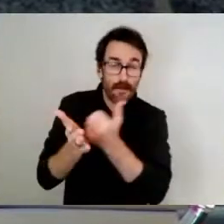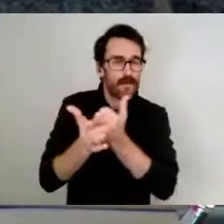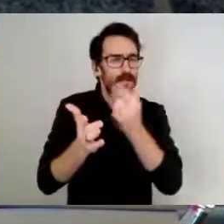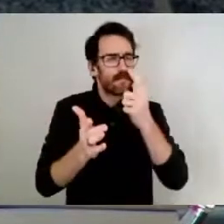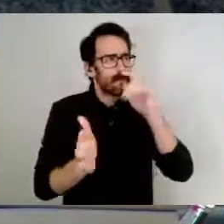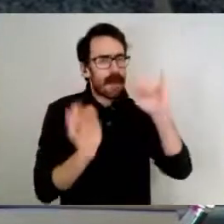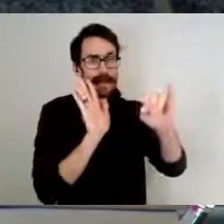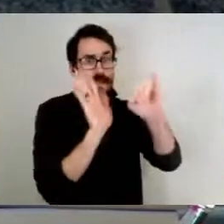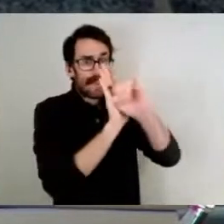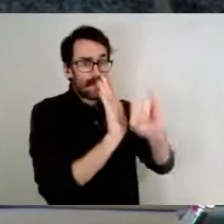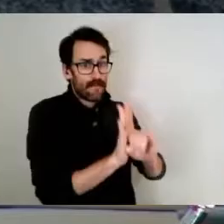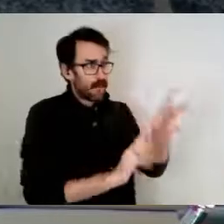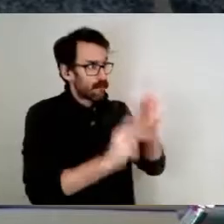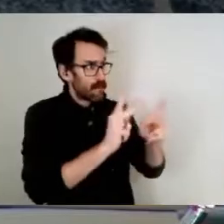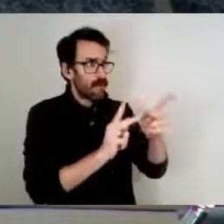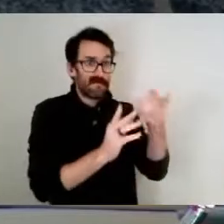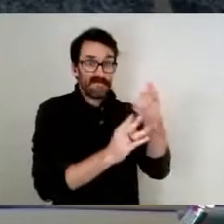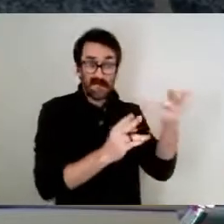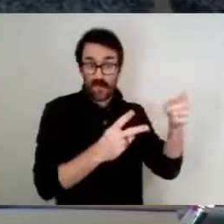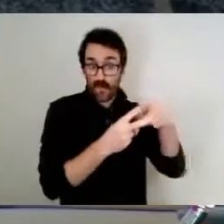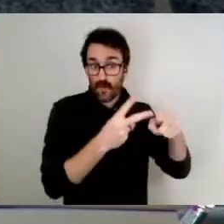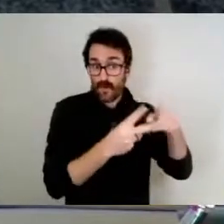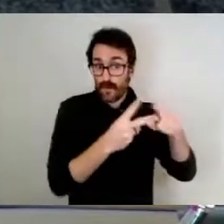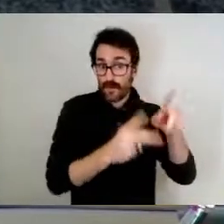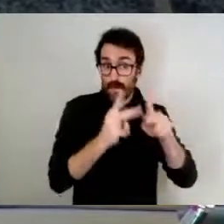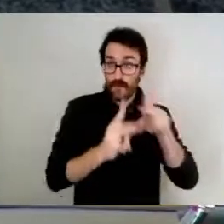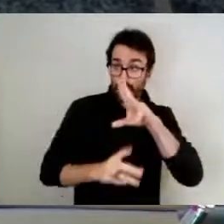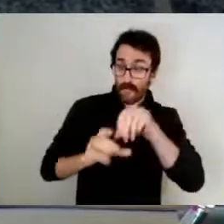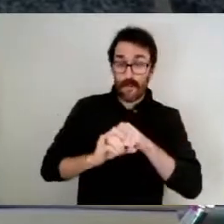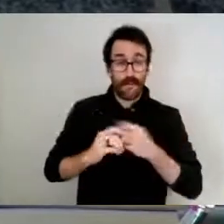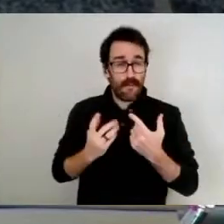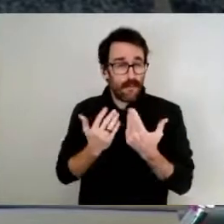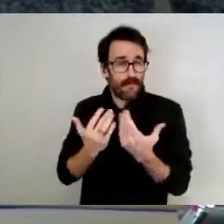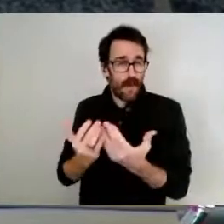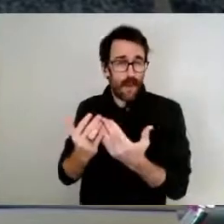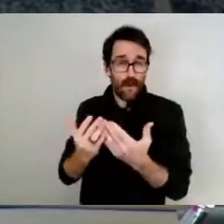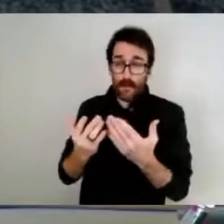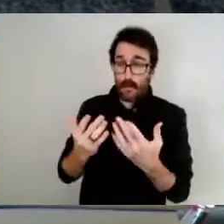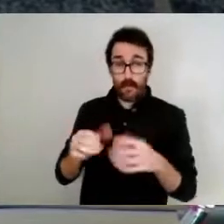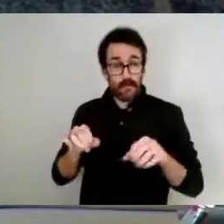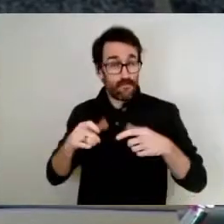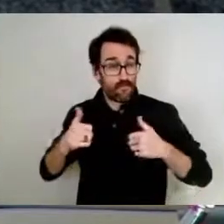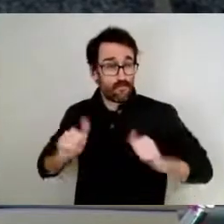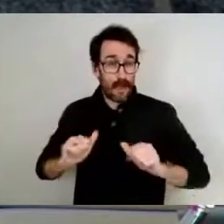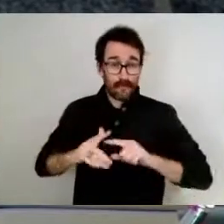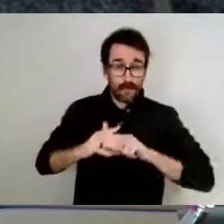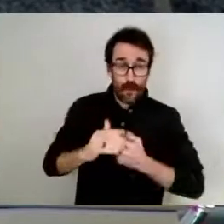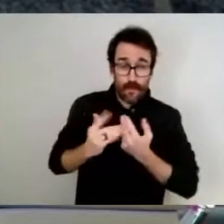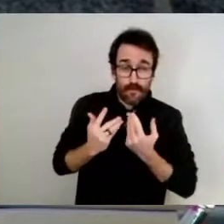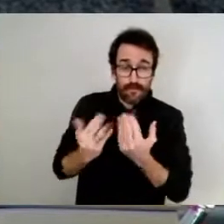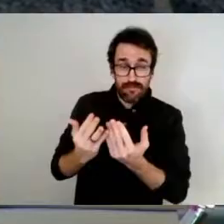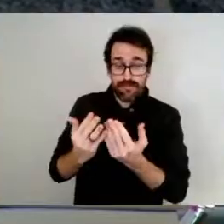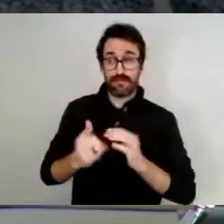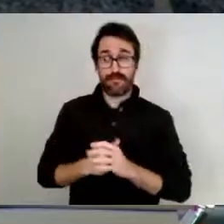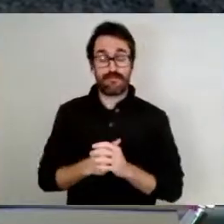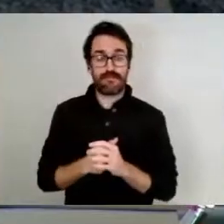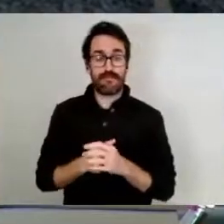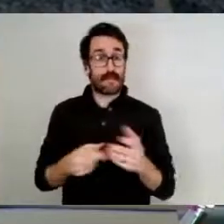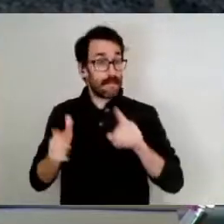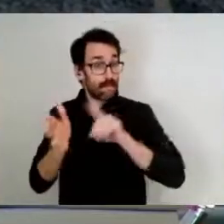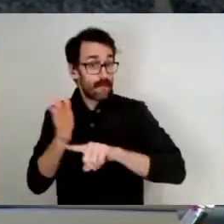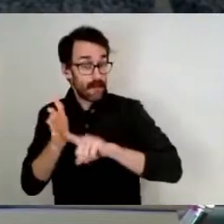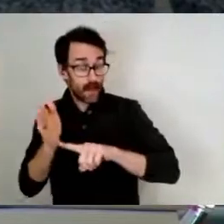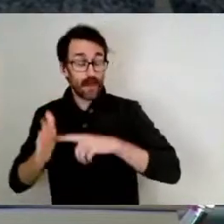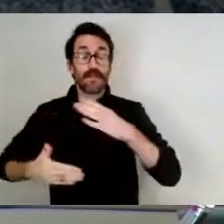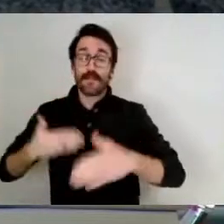neighborhood is through the roof, and I suspect, you know, the caravan is attracting and acting as a magnet to